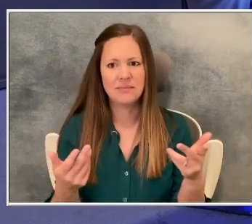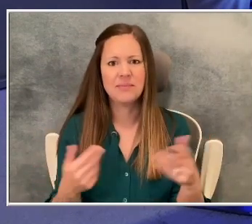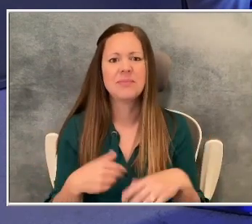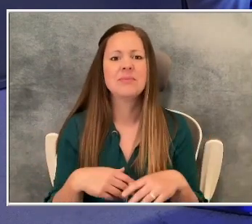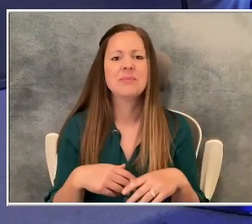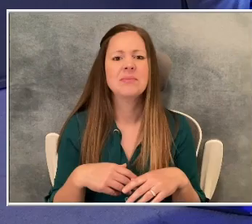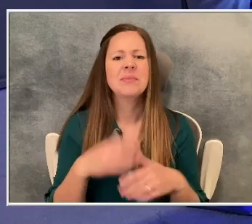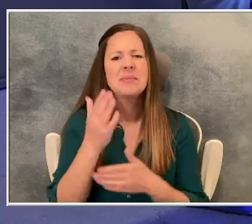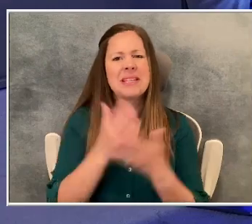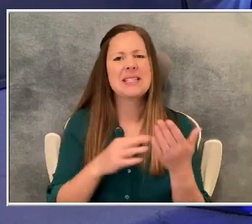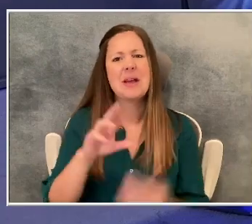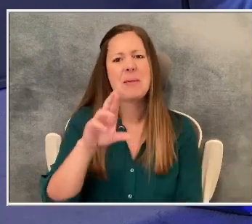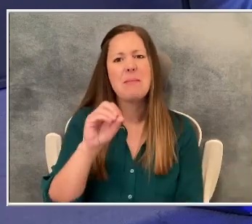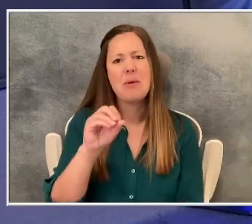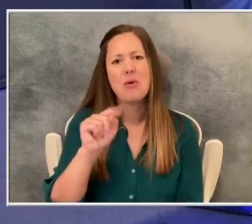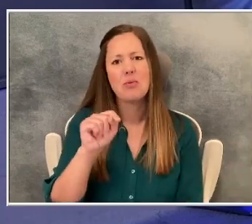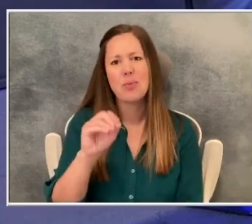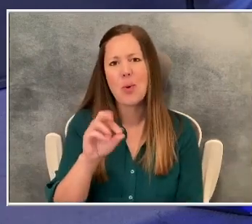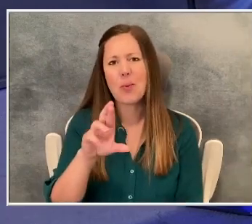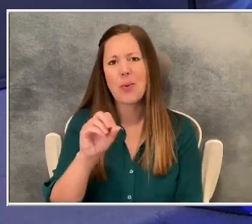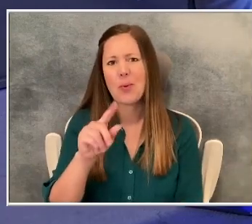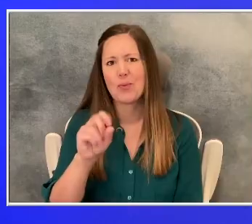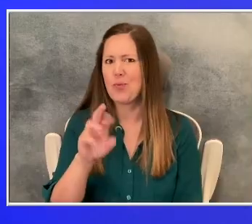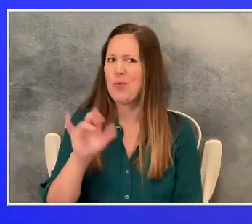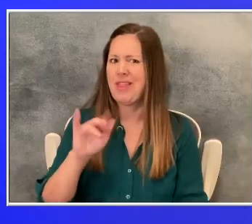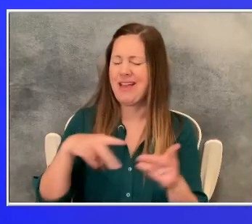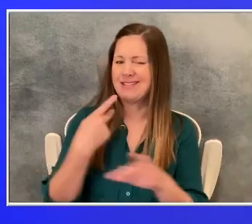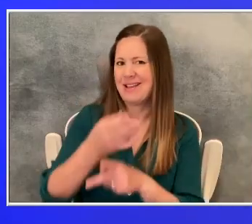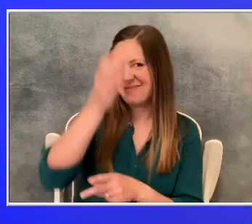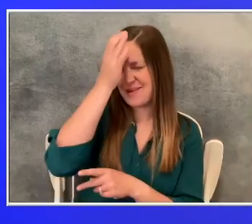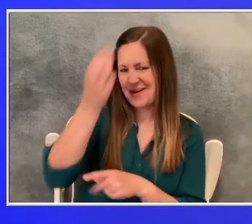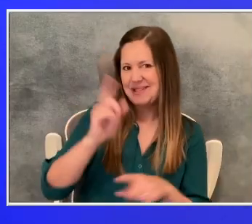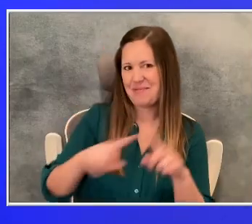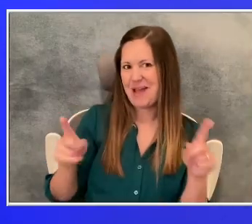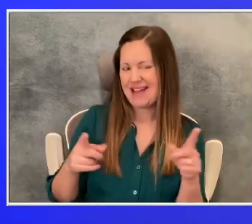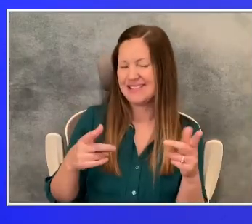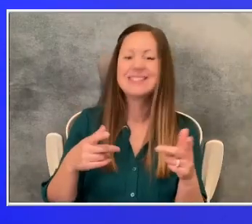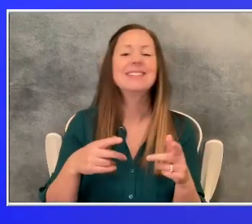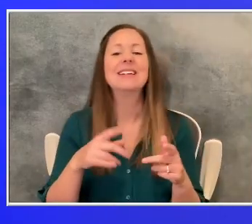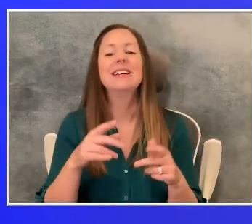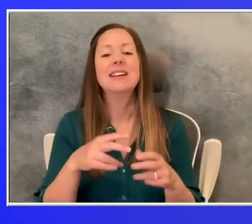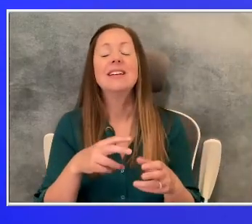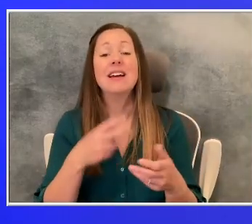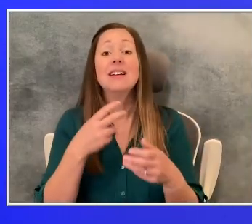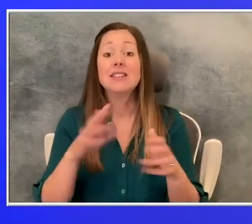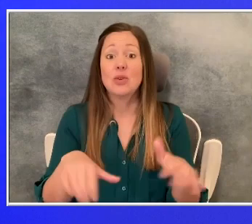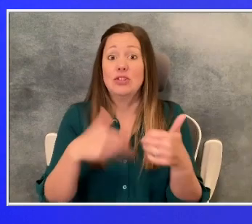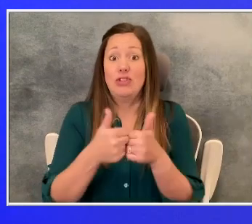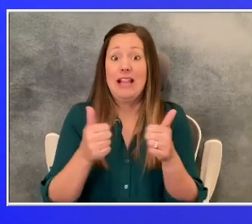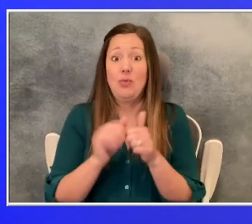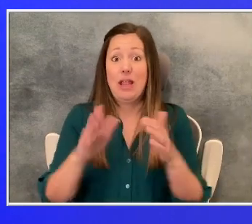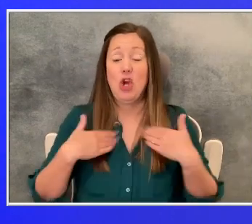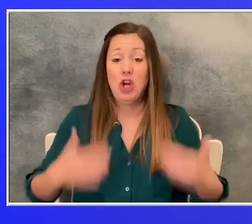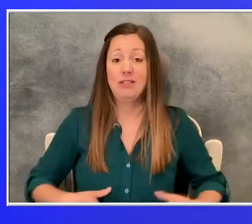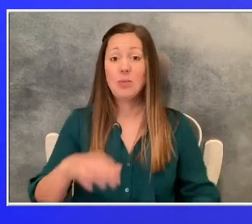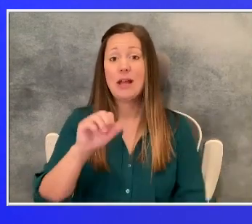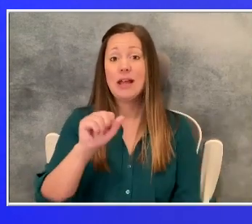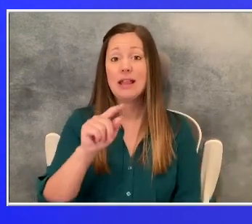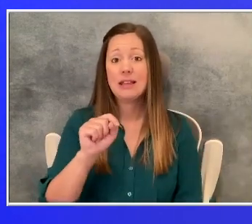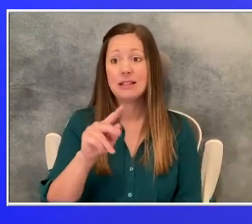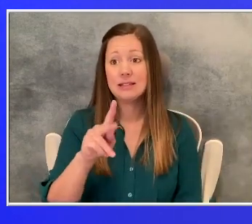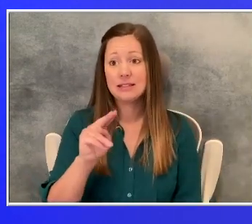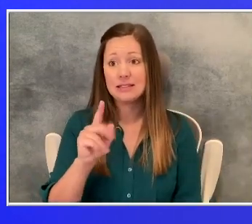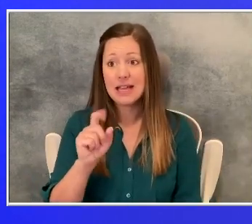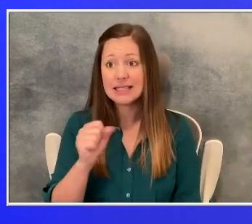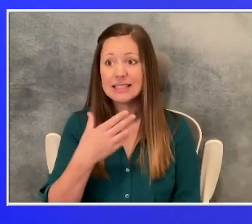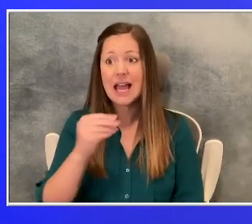that may have worked so well here. Yeah, so the difficulty in this, in her anatomy, to treat this with stents, wires, catheters, balloons, would have been that